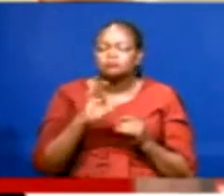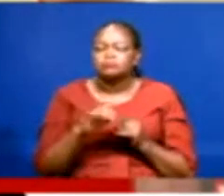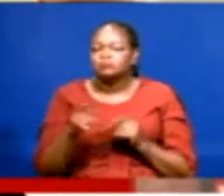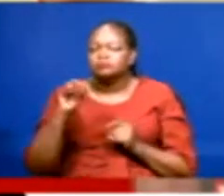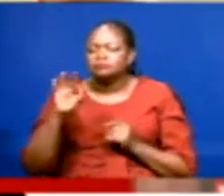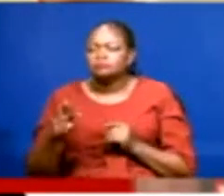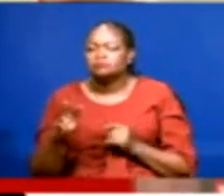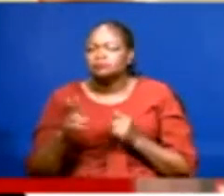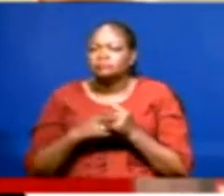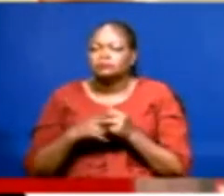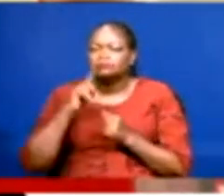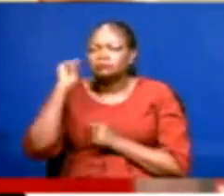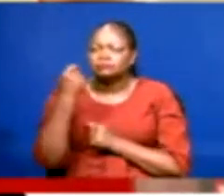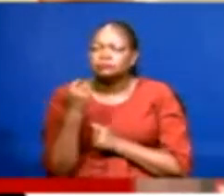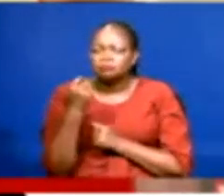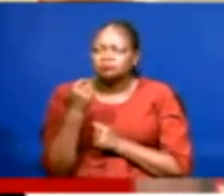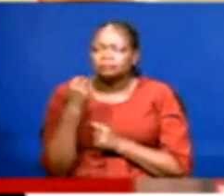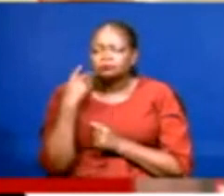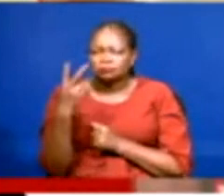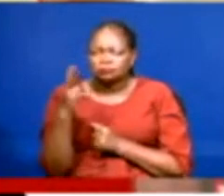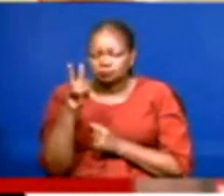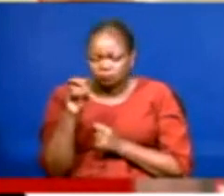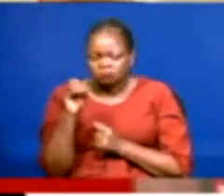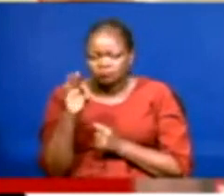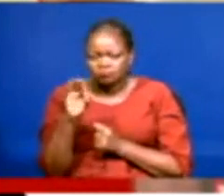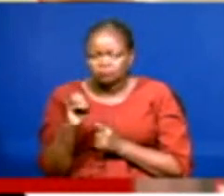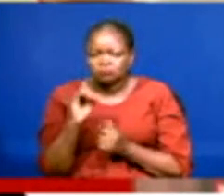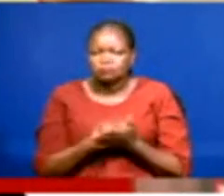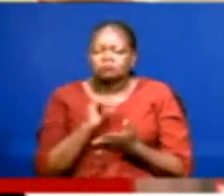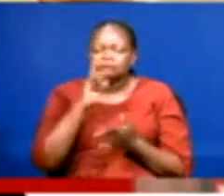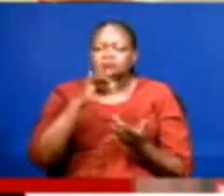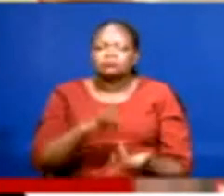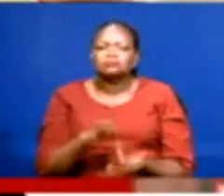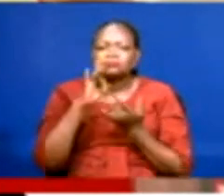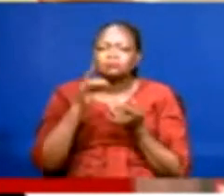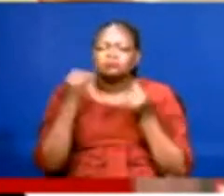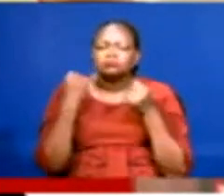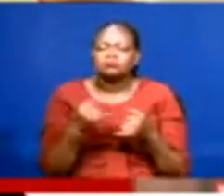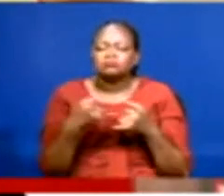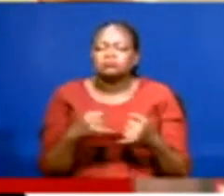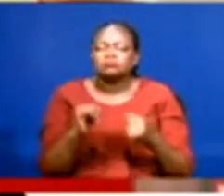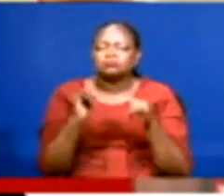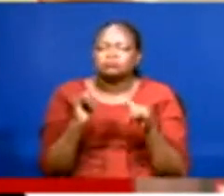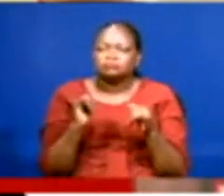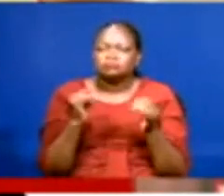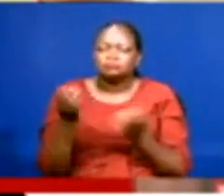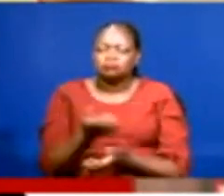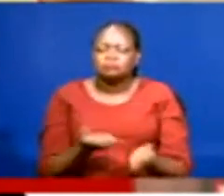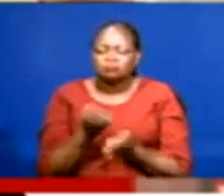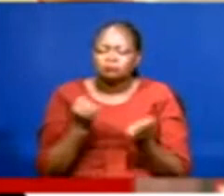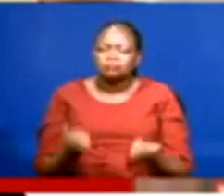2023-2027, of the Kenya Vision 2030, that will prioritize implementation of economic